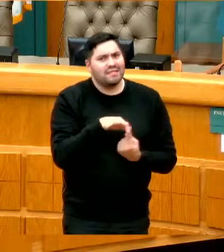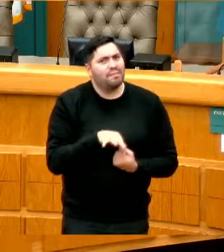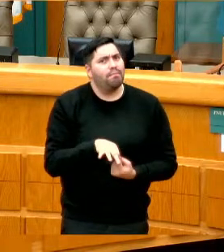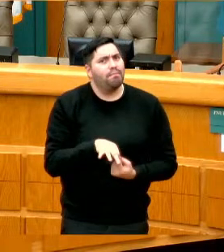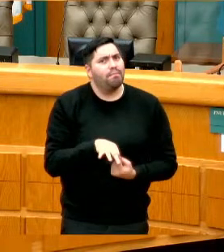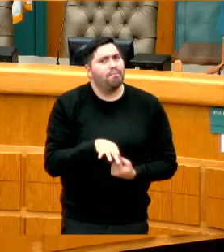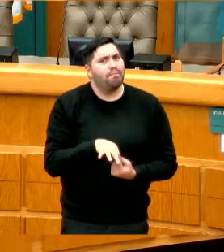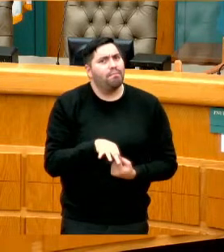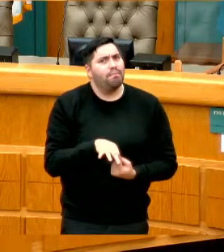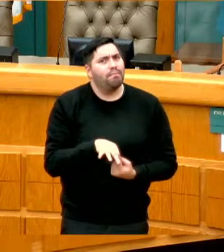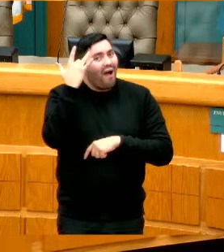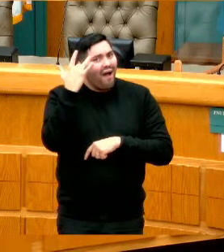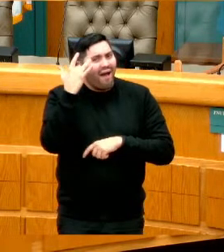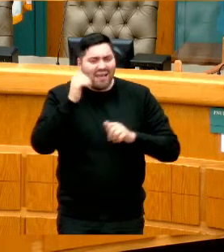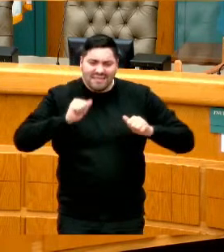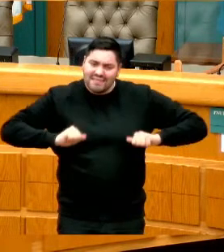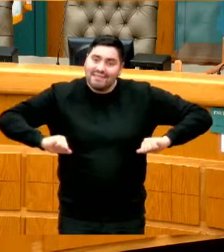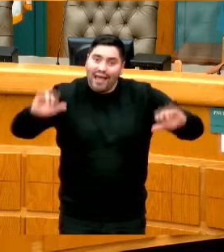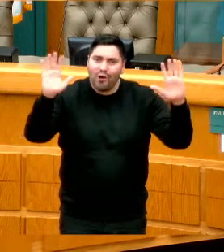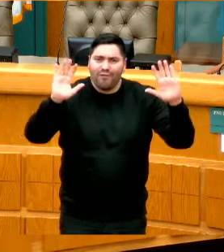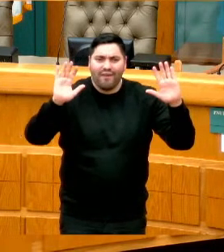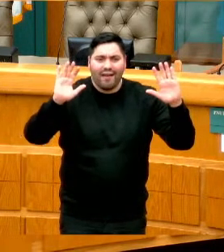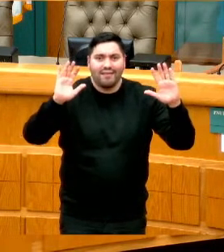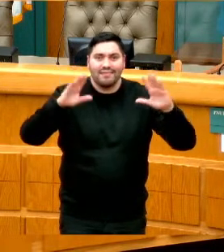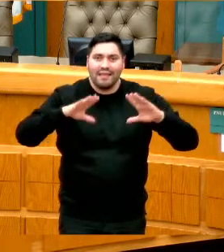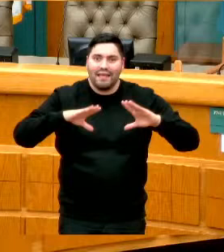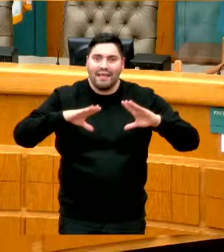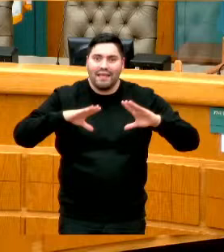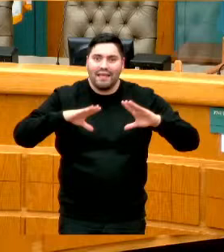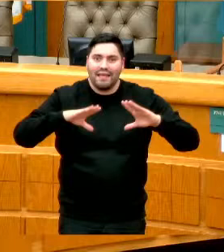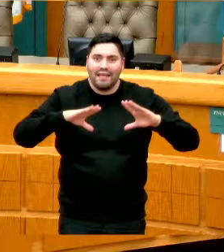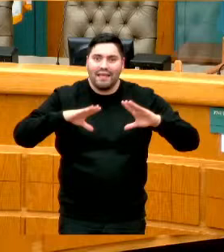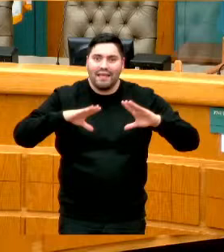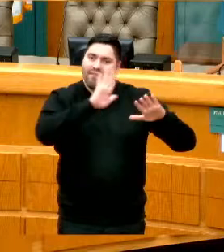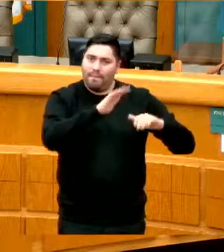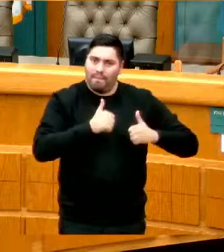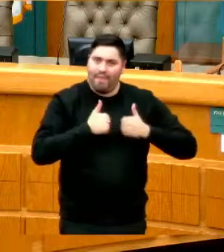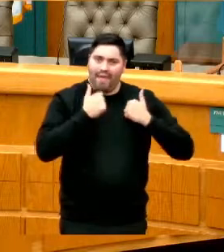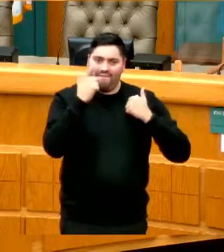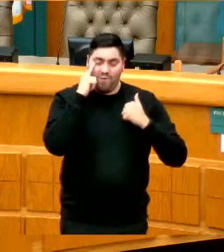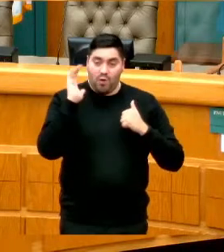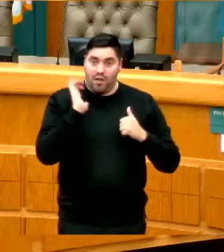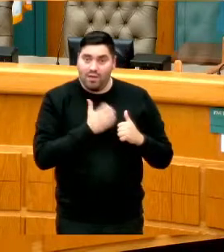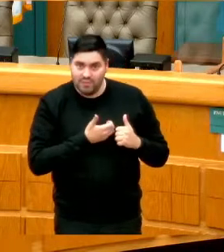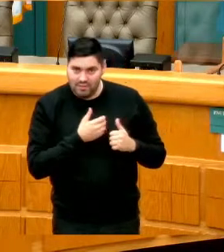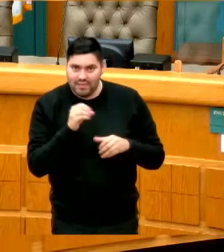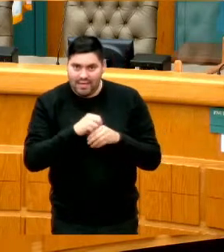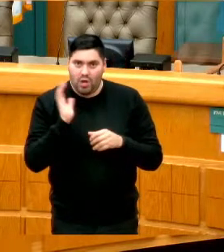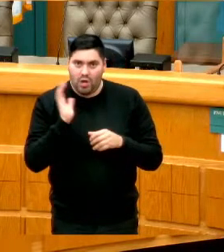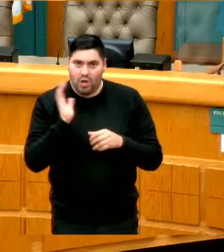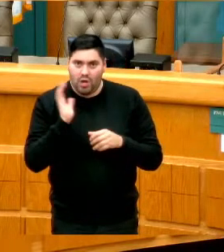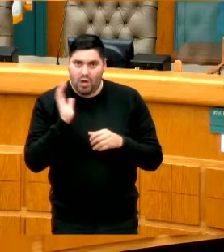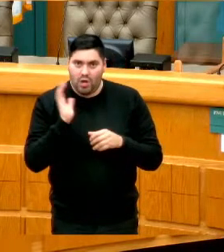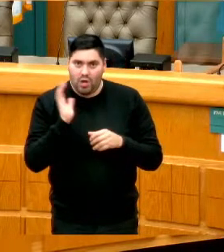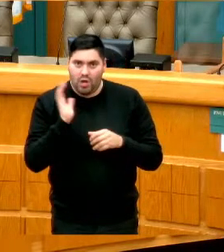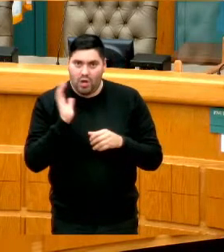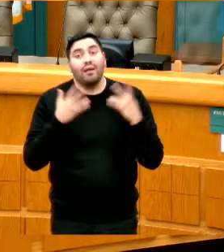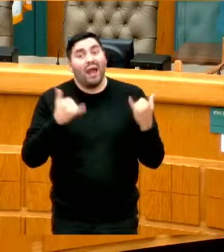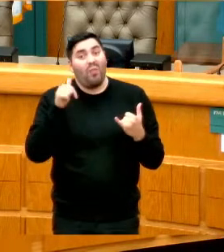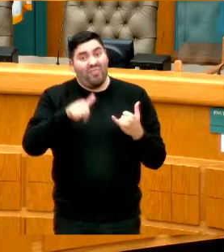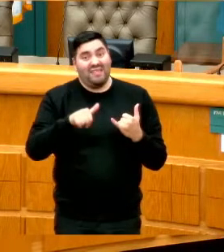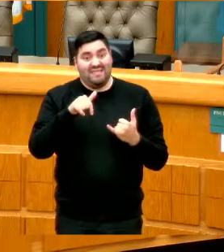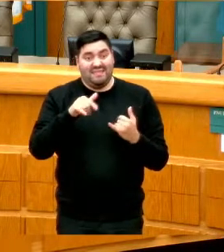ultimate sacrifice was made for the benefit of others in our religion. And this giving spirit, that